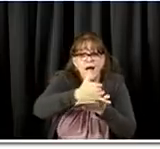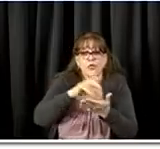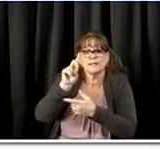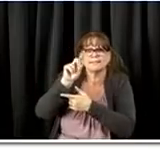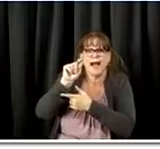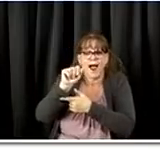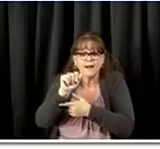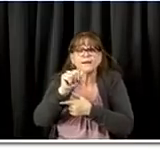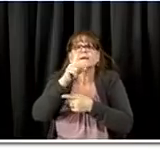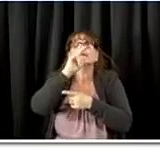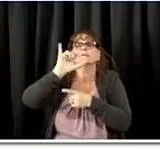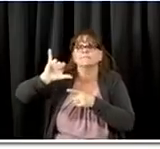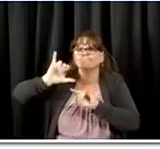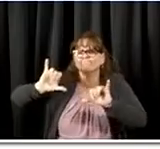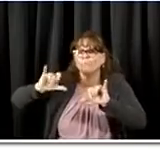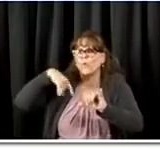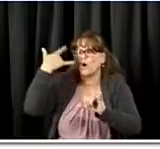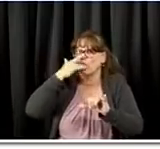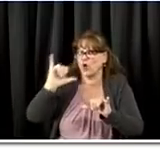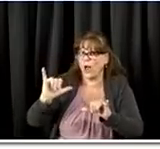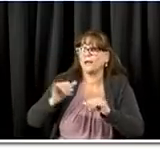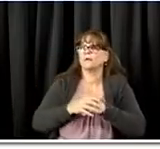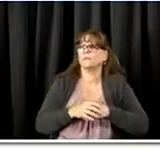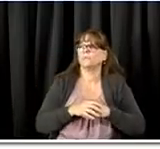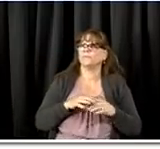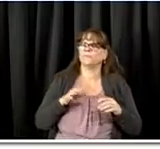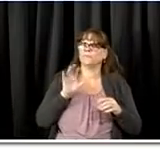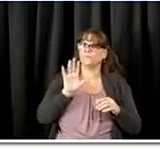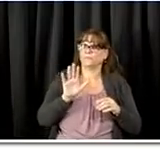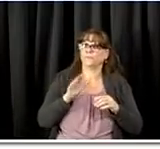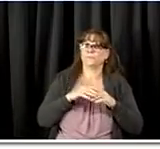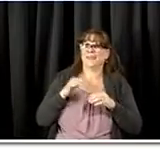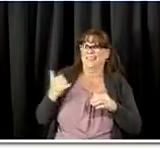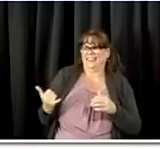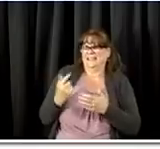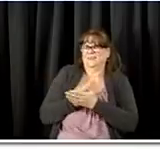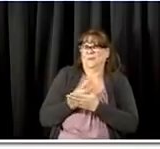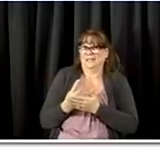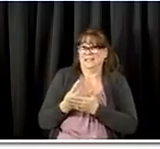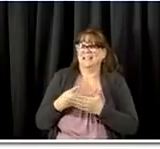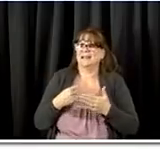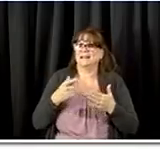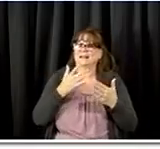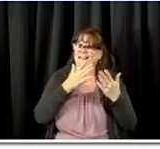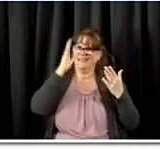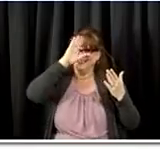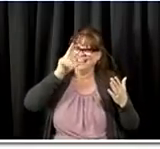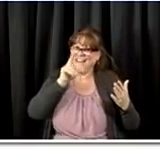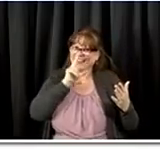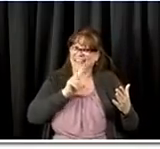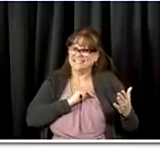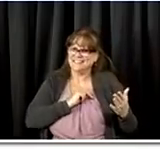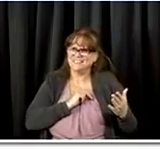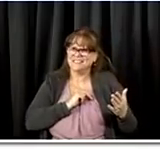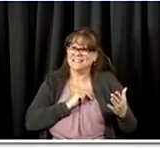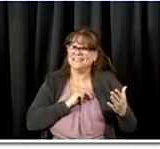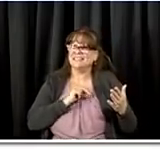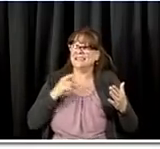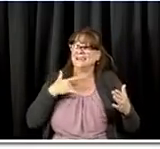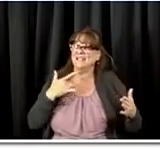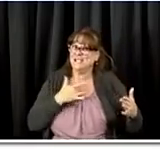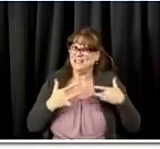that case data, we know that with the Thanksgiving holiday coming up, we could potentially see an increase in cases again. We've experienced that